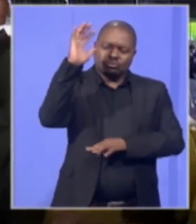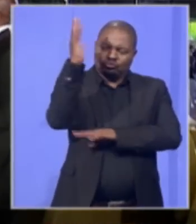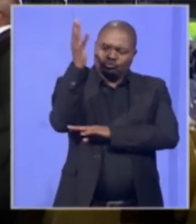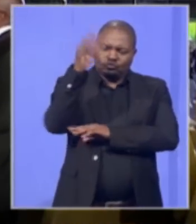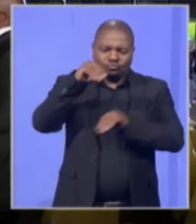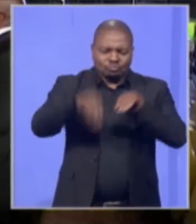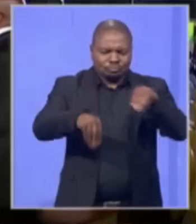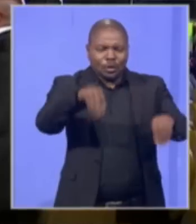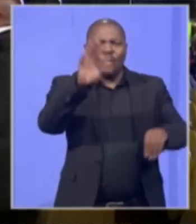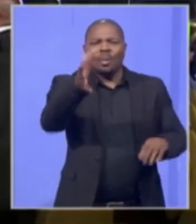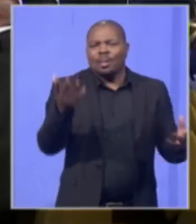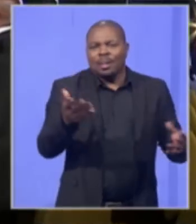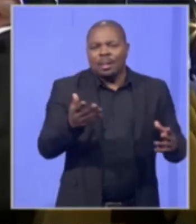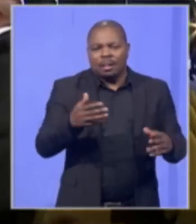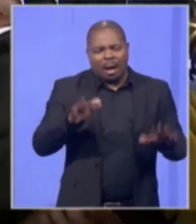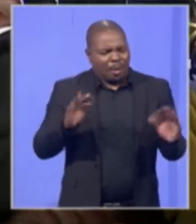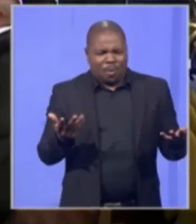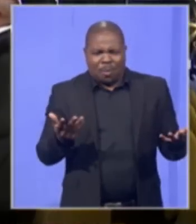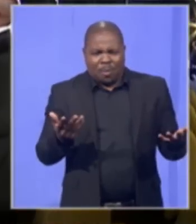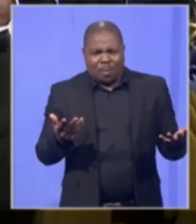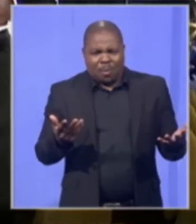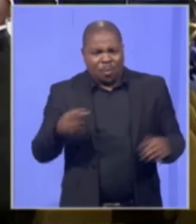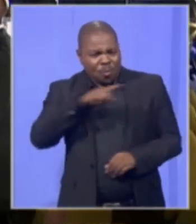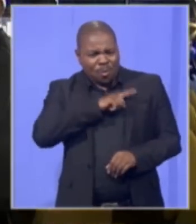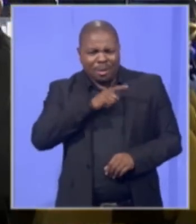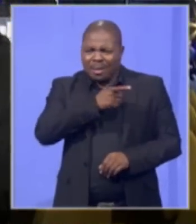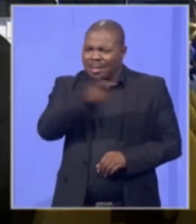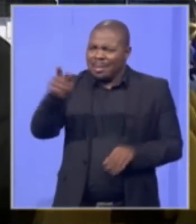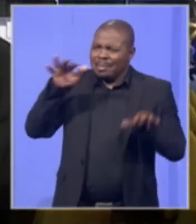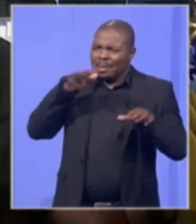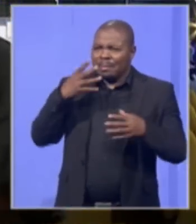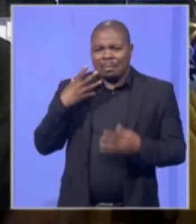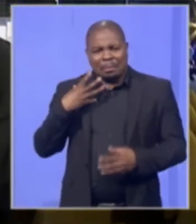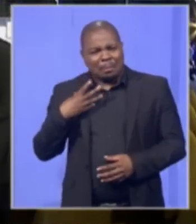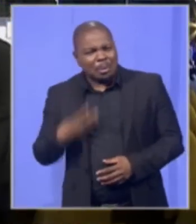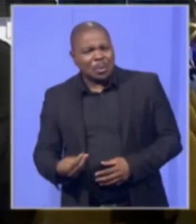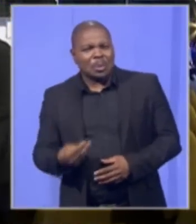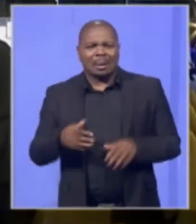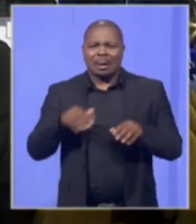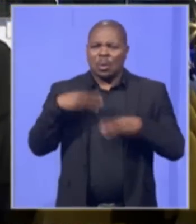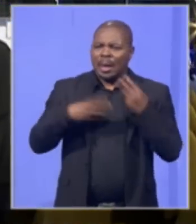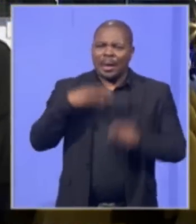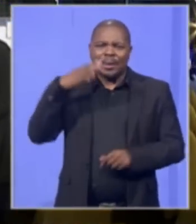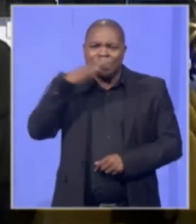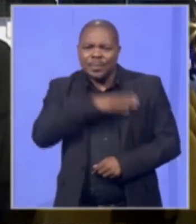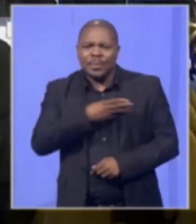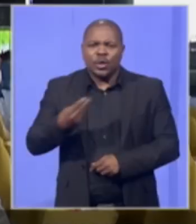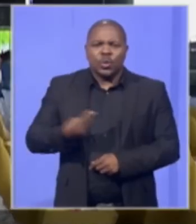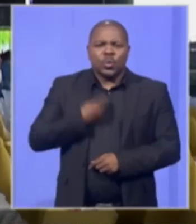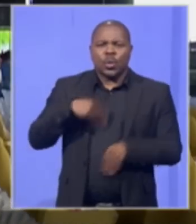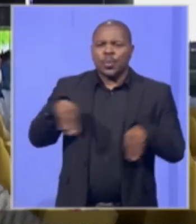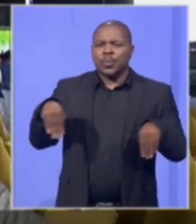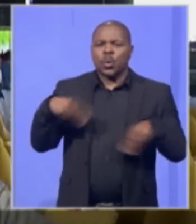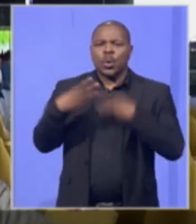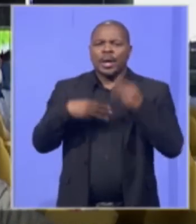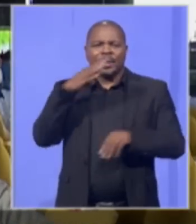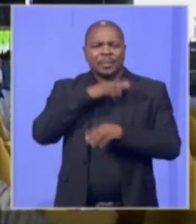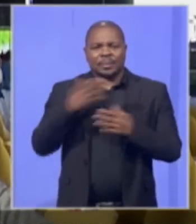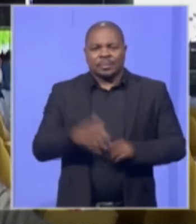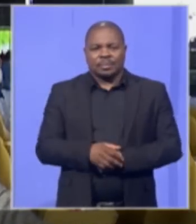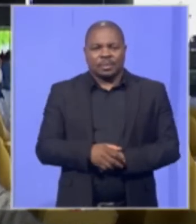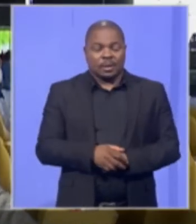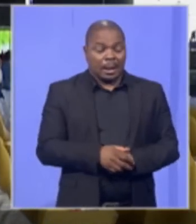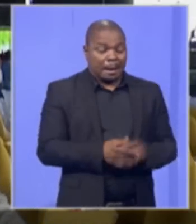jala jwang difate hona le bofuma bo bokana ka ra Freistata, batho ba sa sebetse, batjha ba sa sebetse. Tšhelete ya